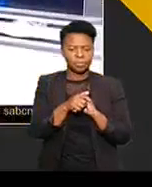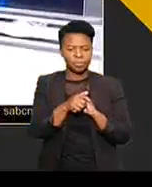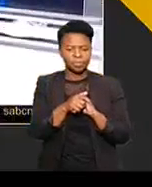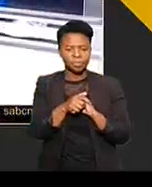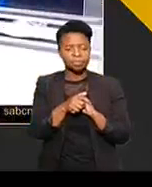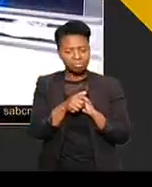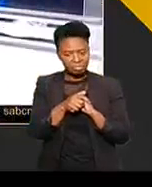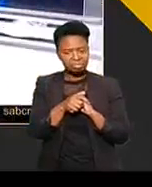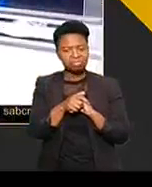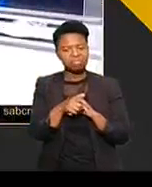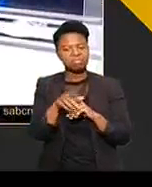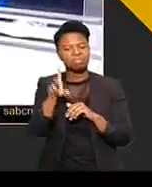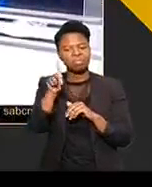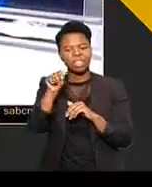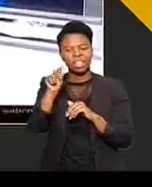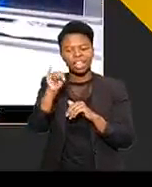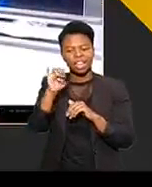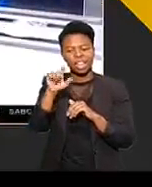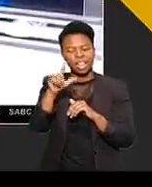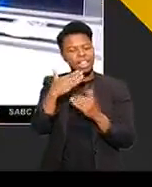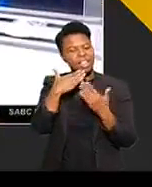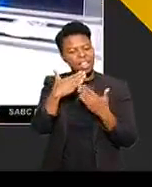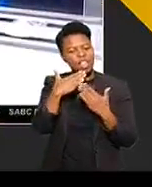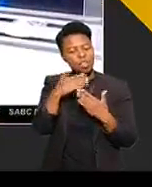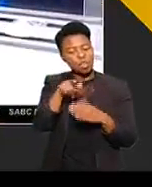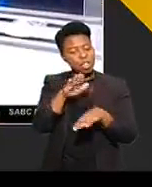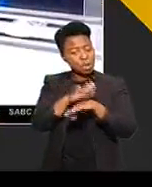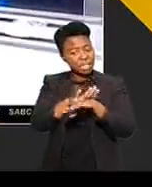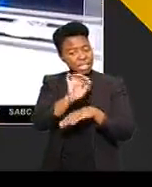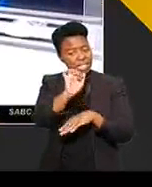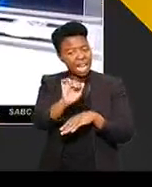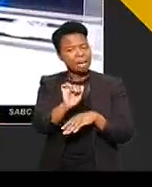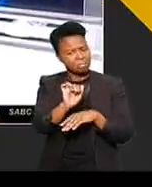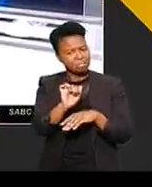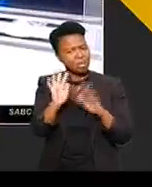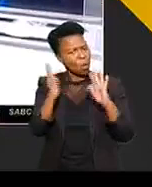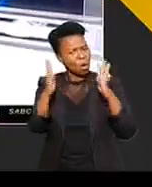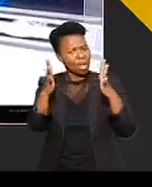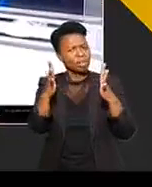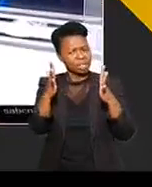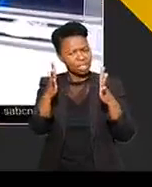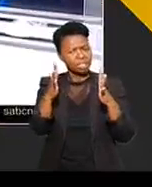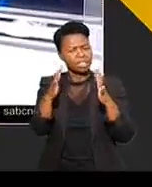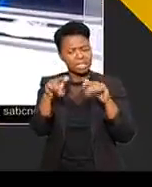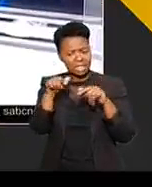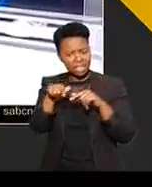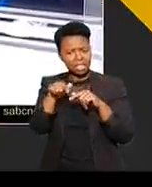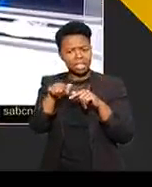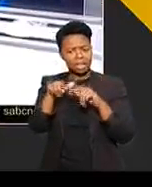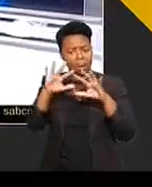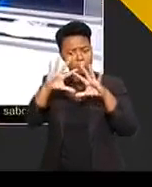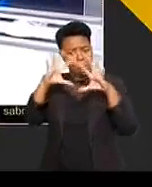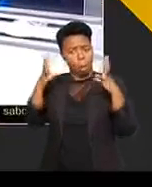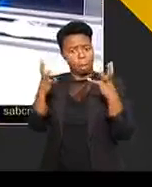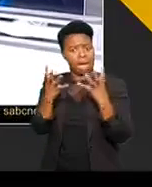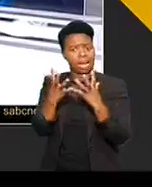Daniel, thank you so much for the time. Congratulations on this one. Certainly one that is warranted not just locally, but certainly globally as